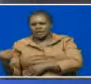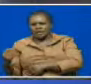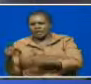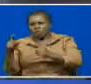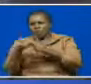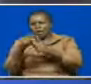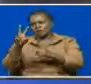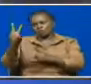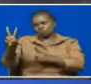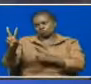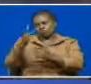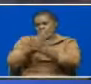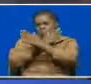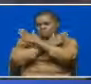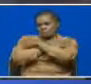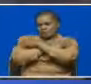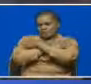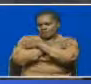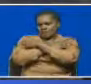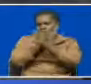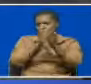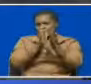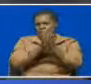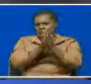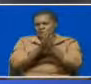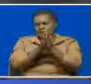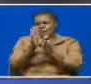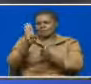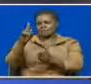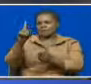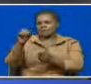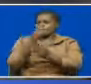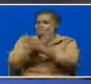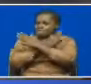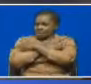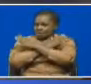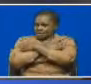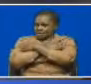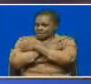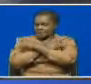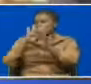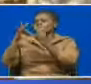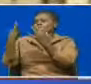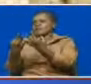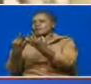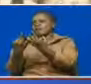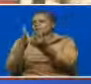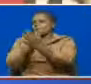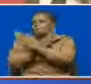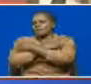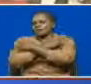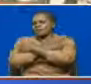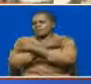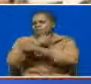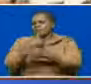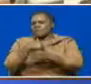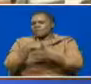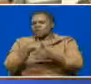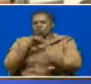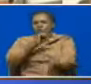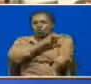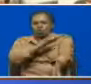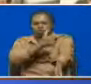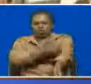Okay. There's friends and being buddies. Parents, we remain as friends. Because a friend means I still maintain my